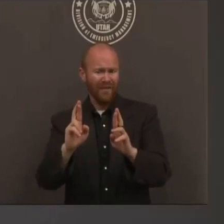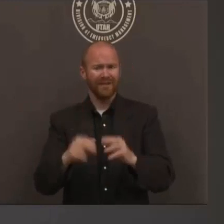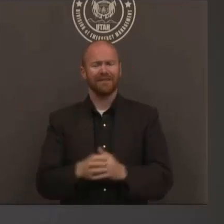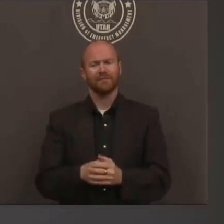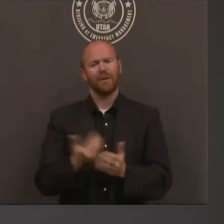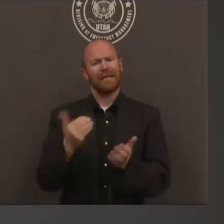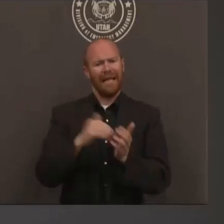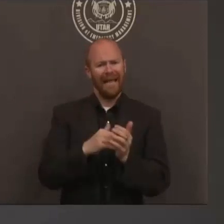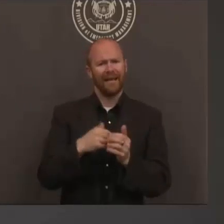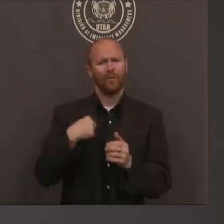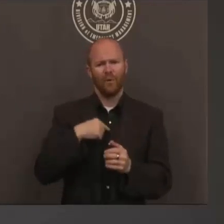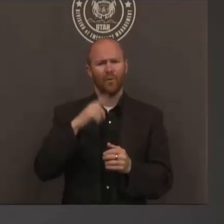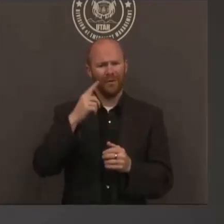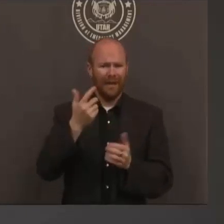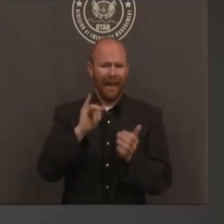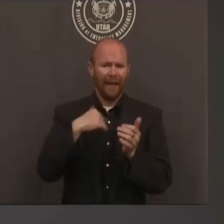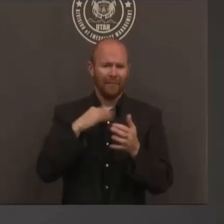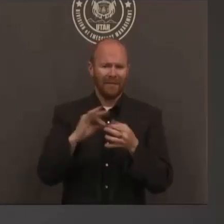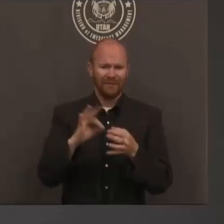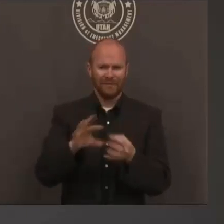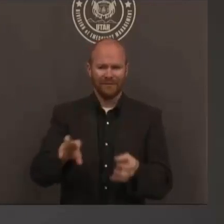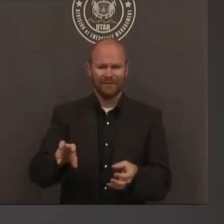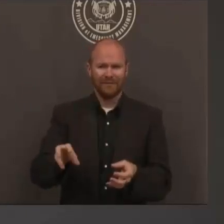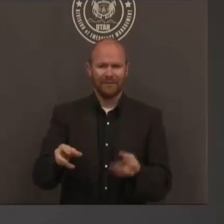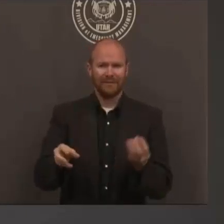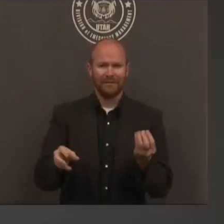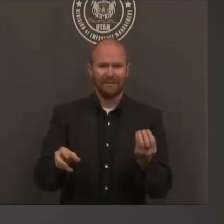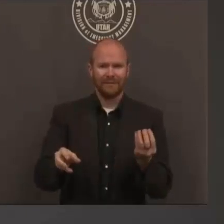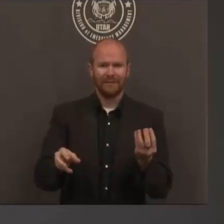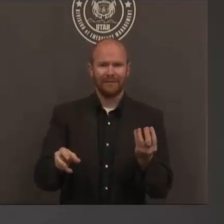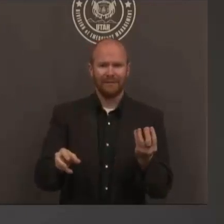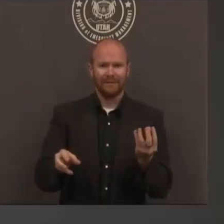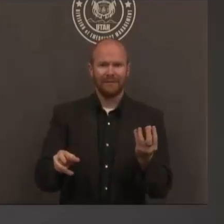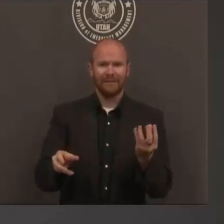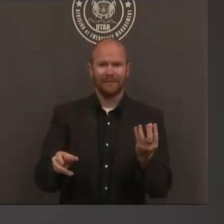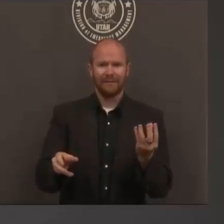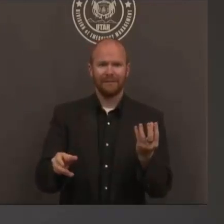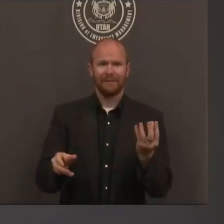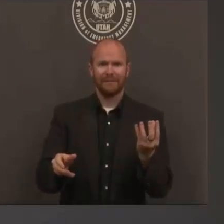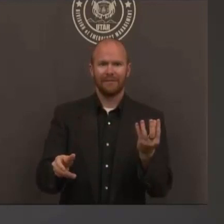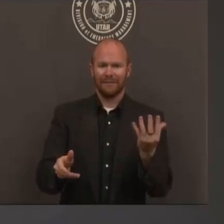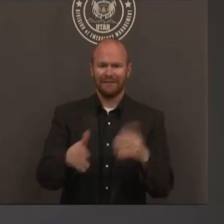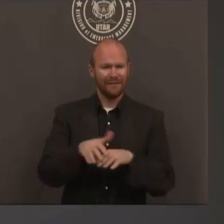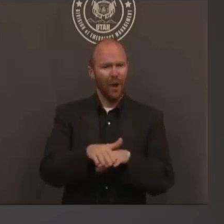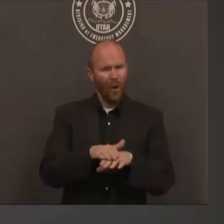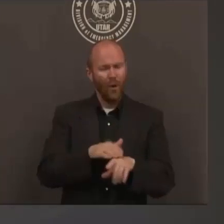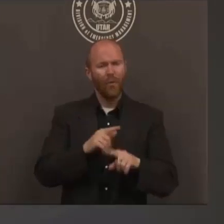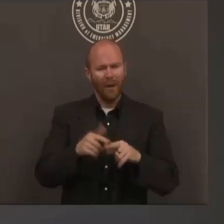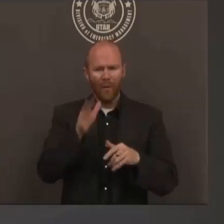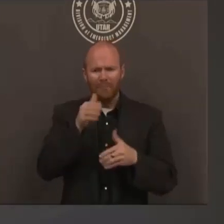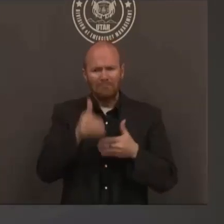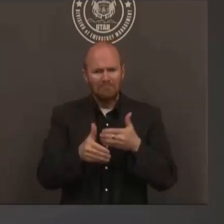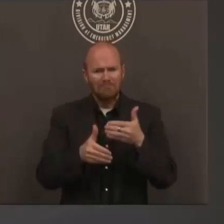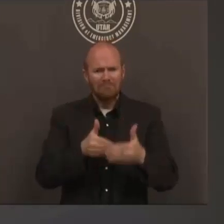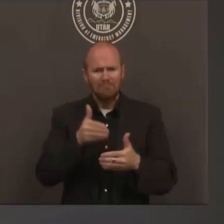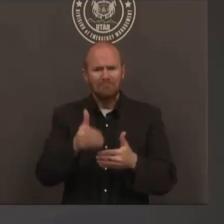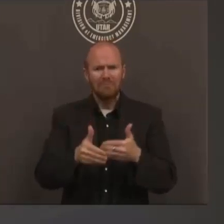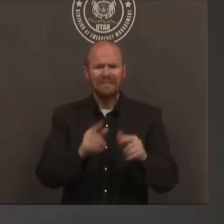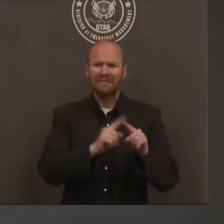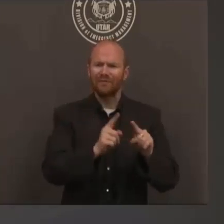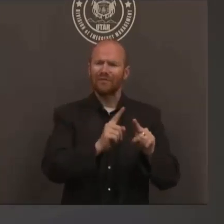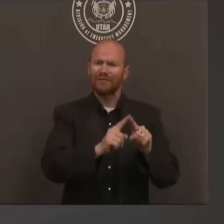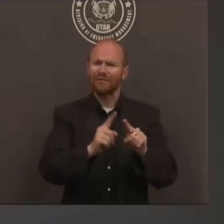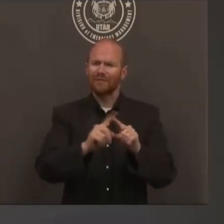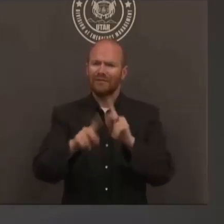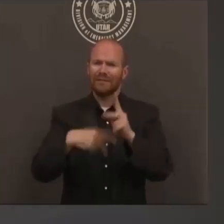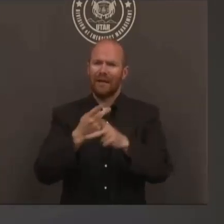this gradually, incrementally being phased into more open opportunities. It implies that